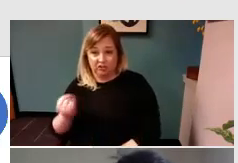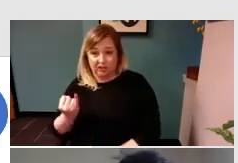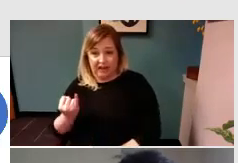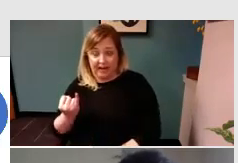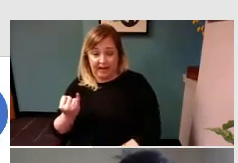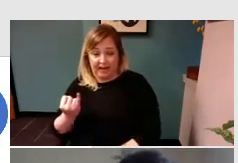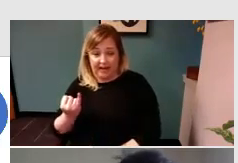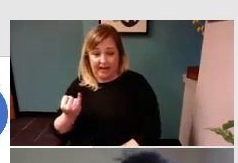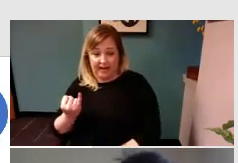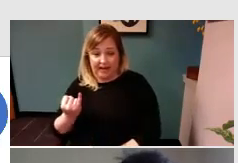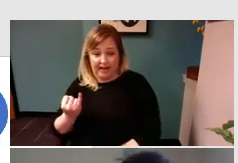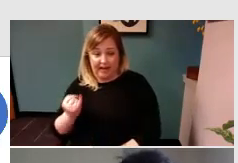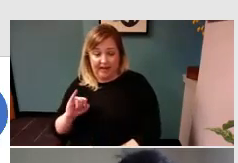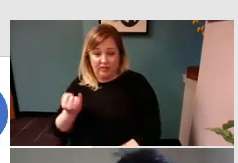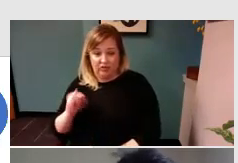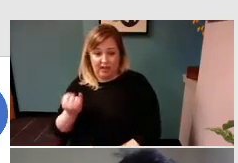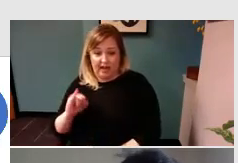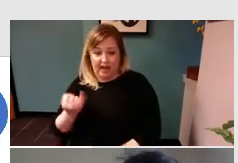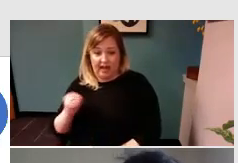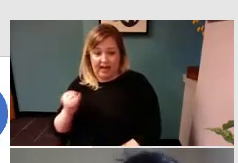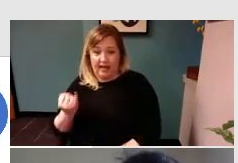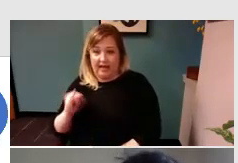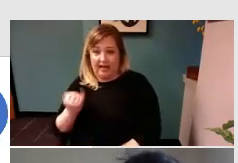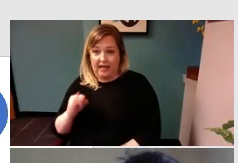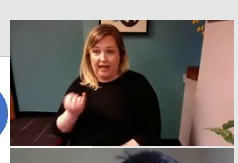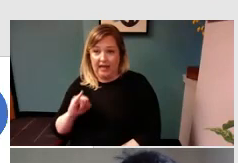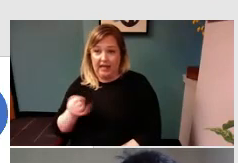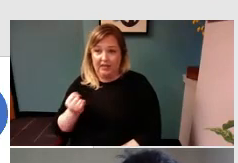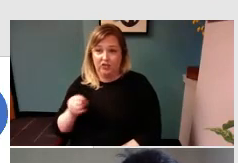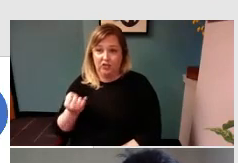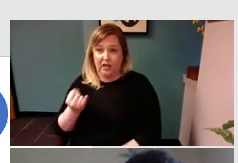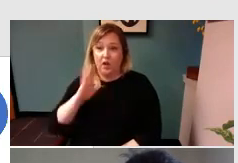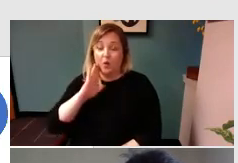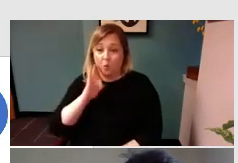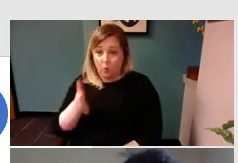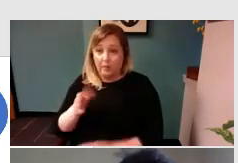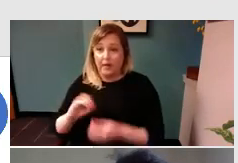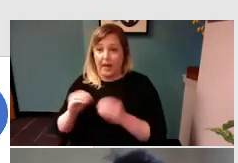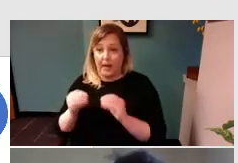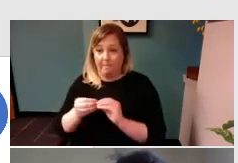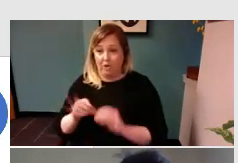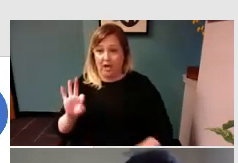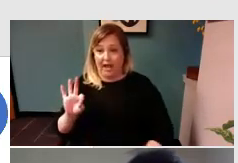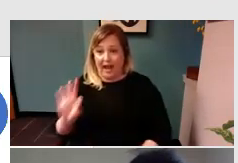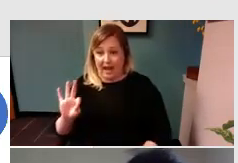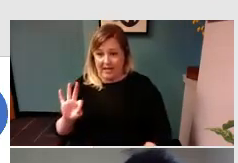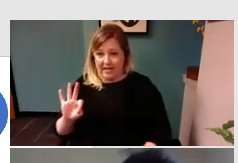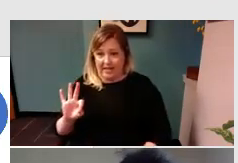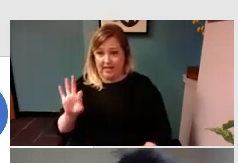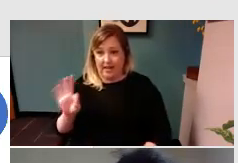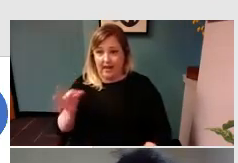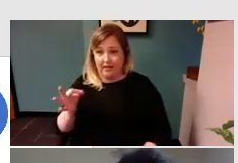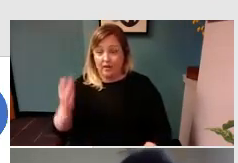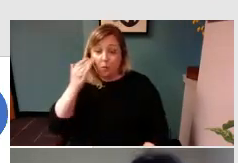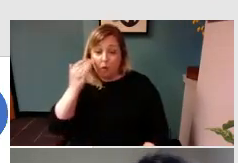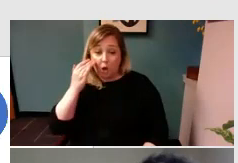so the position of J is going to be the number 9. And we know that J is connected to, and let me